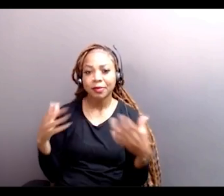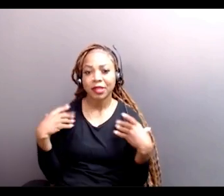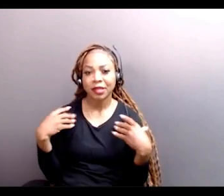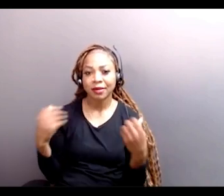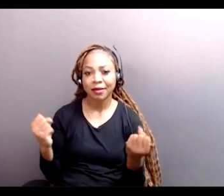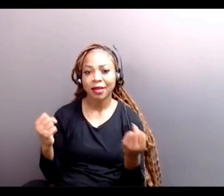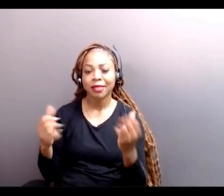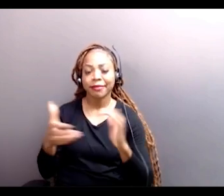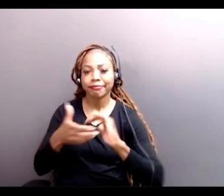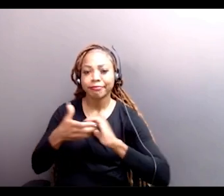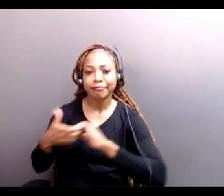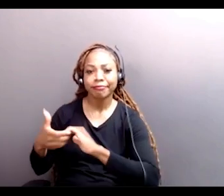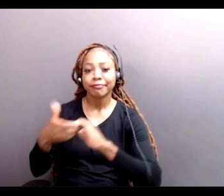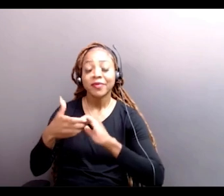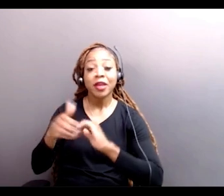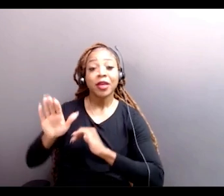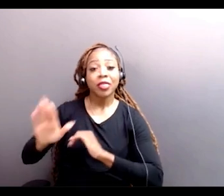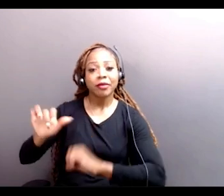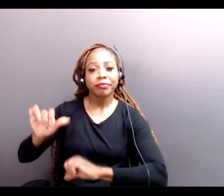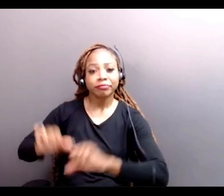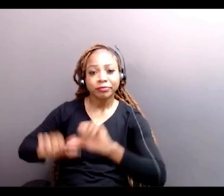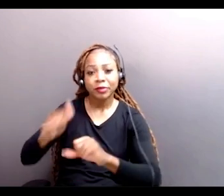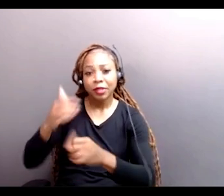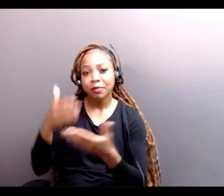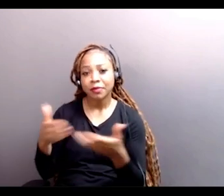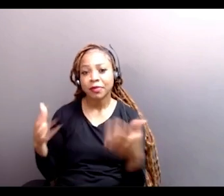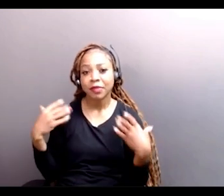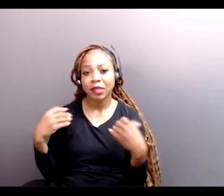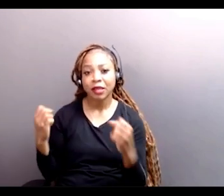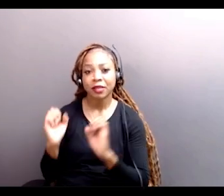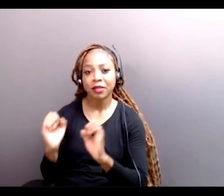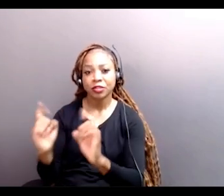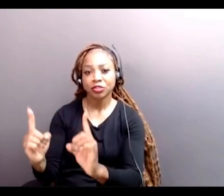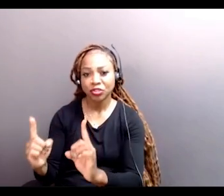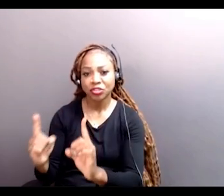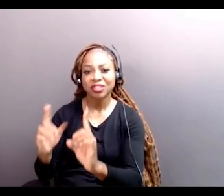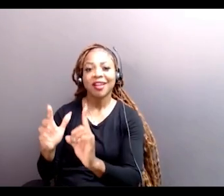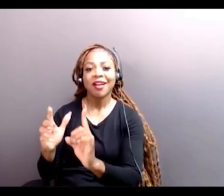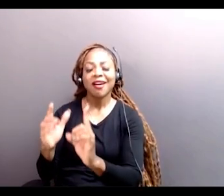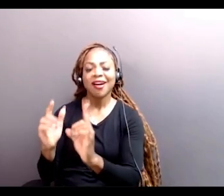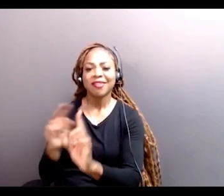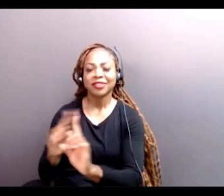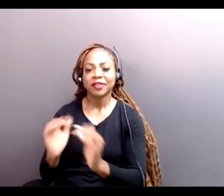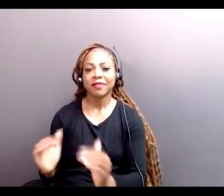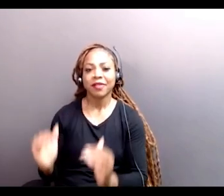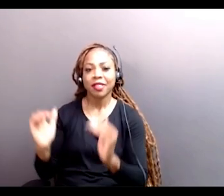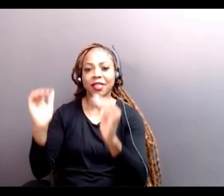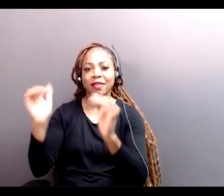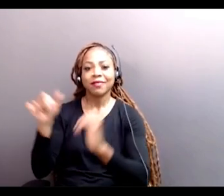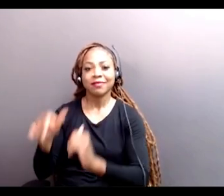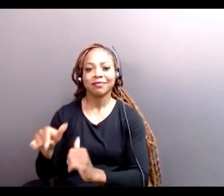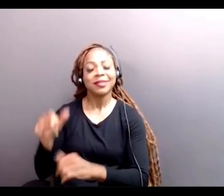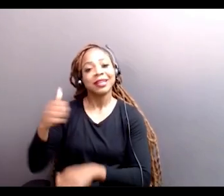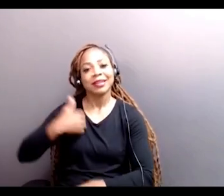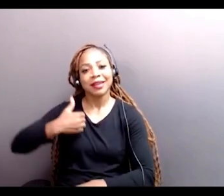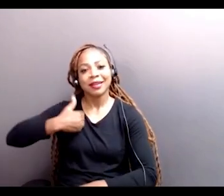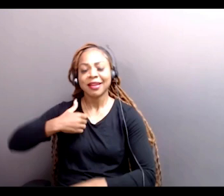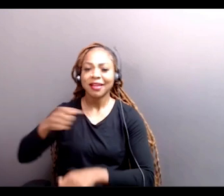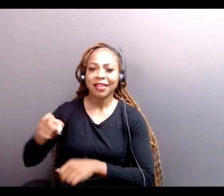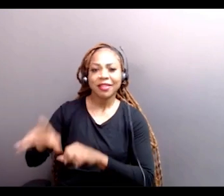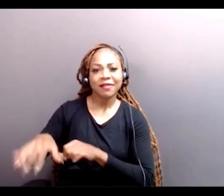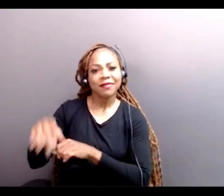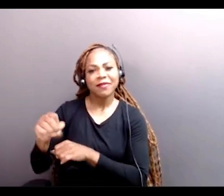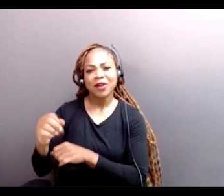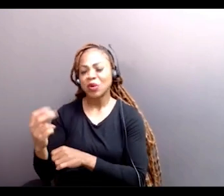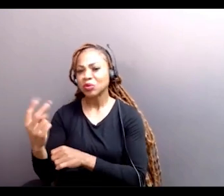Collective, and their assessment of public health education at the master's level in this country. I think they found something like 1 or 2